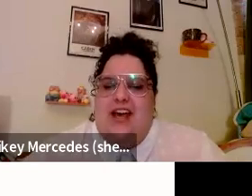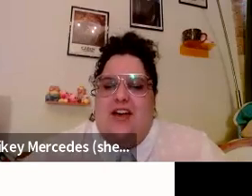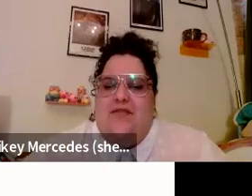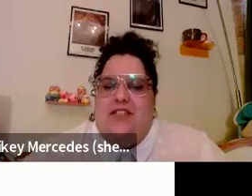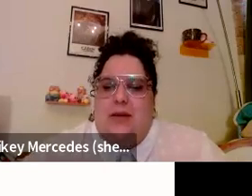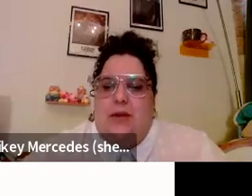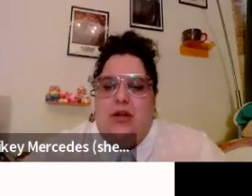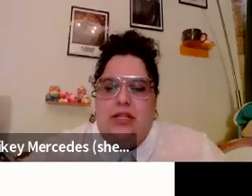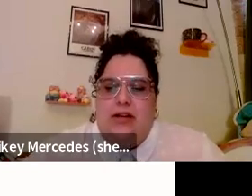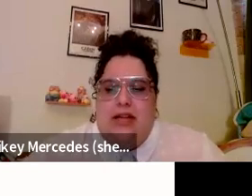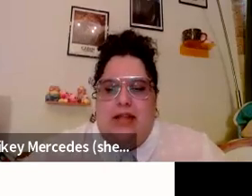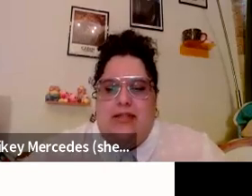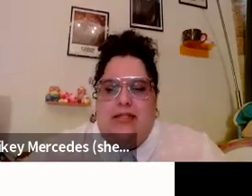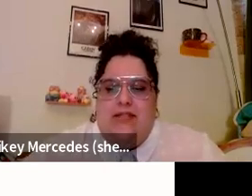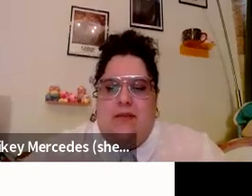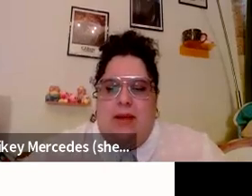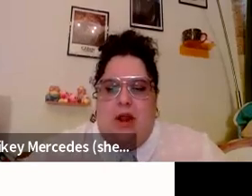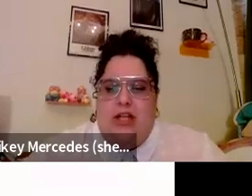Reload this.